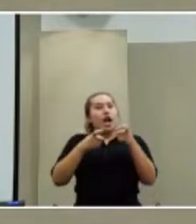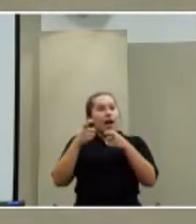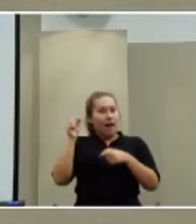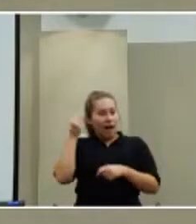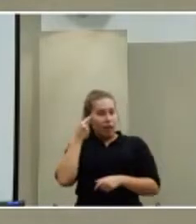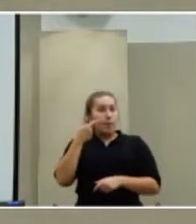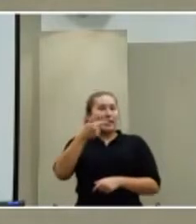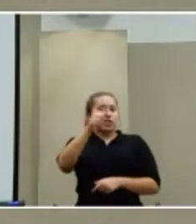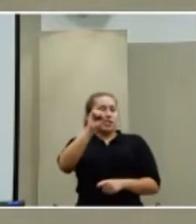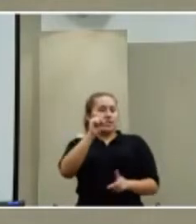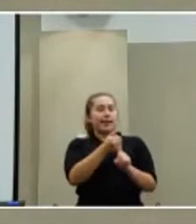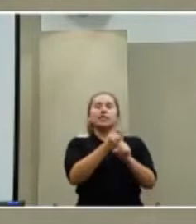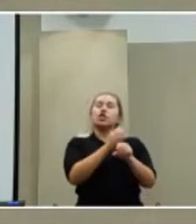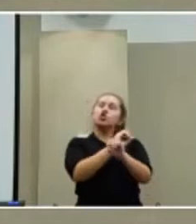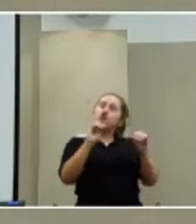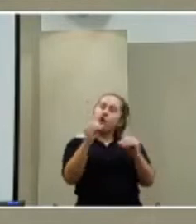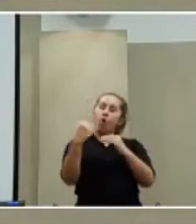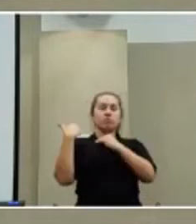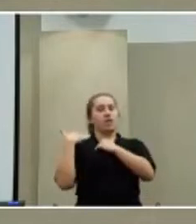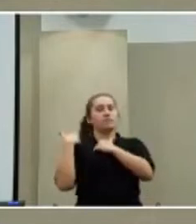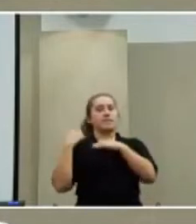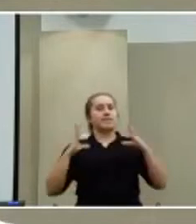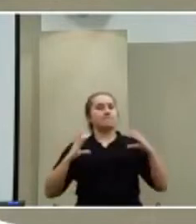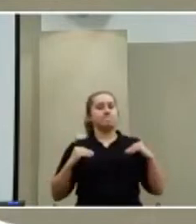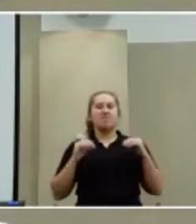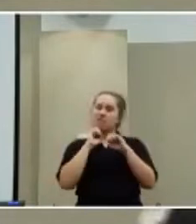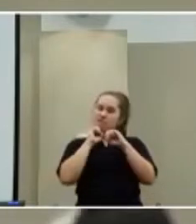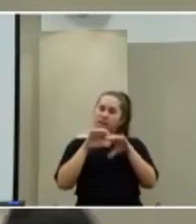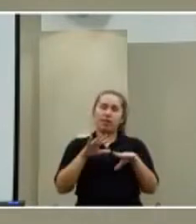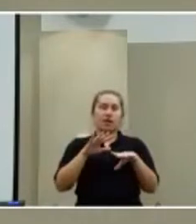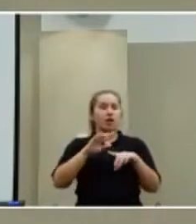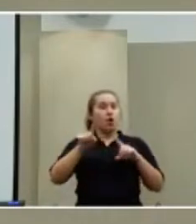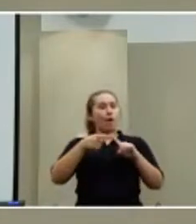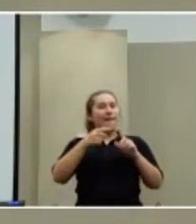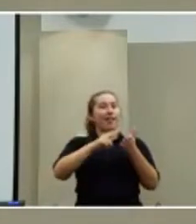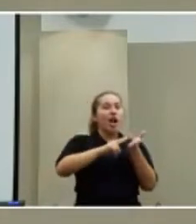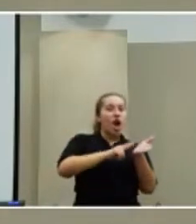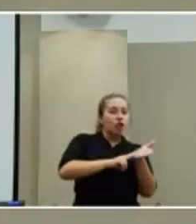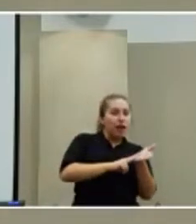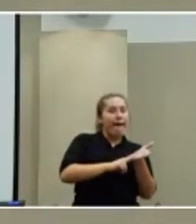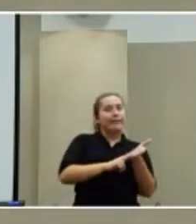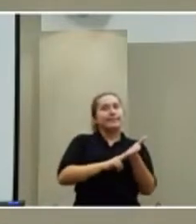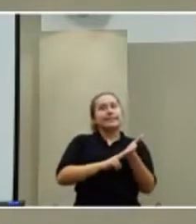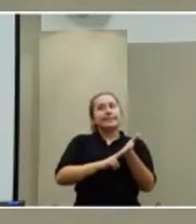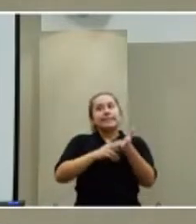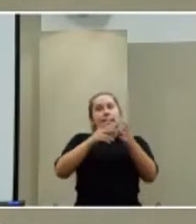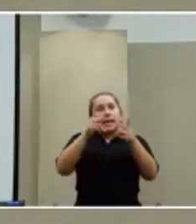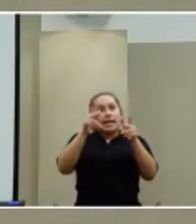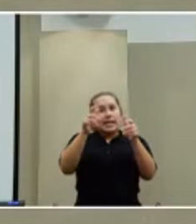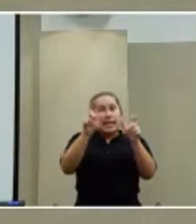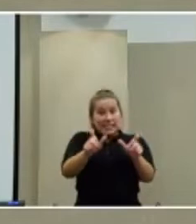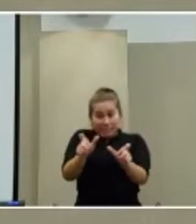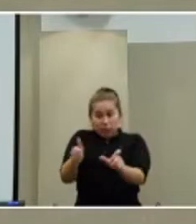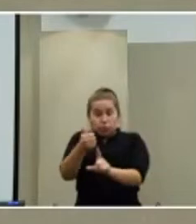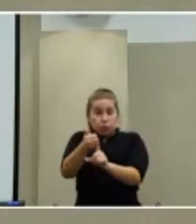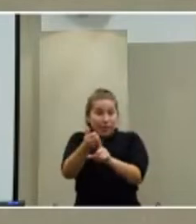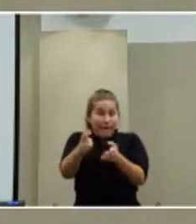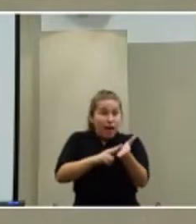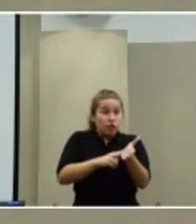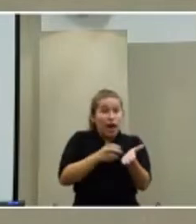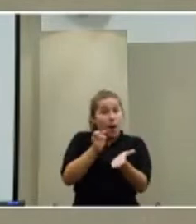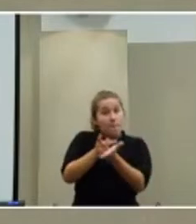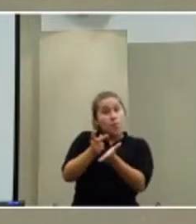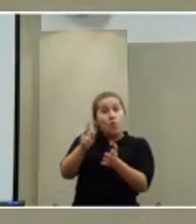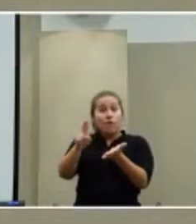no responsibility whatsoever when the contracts, the entities with which they contract and authorize